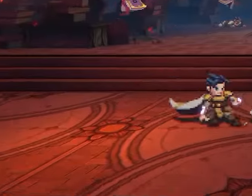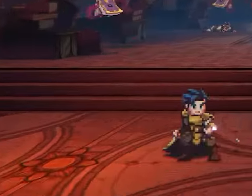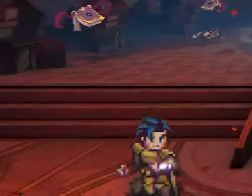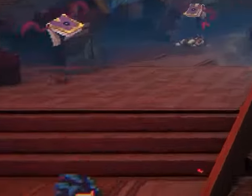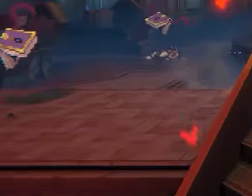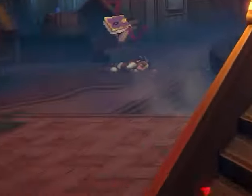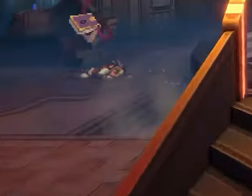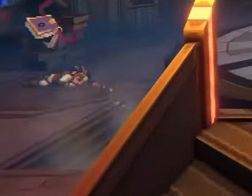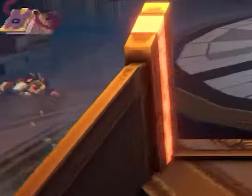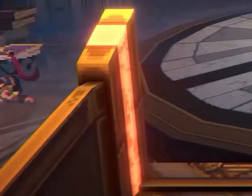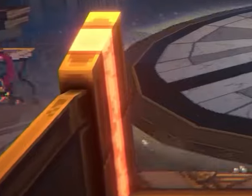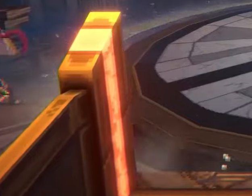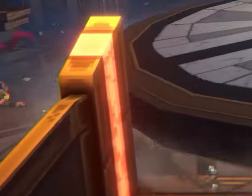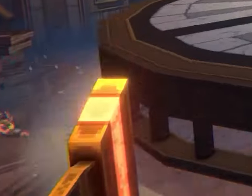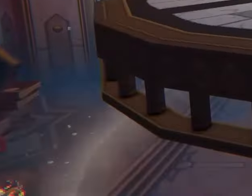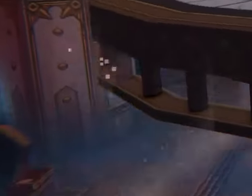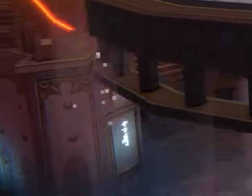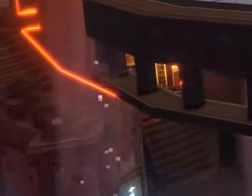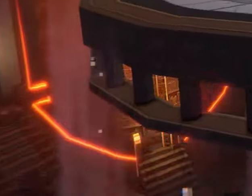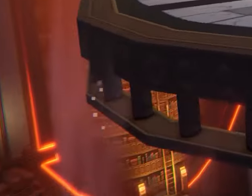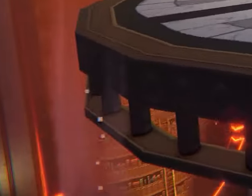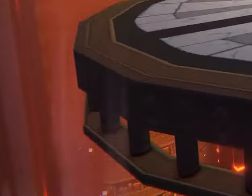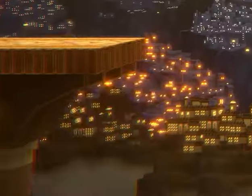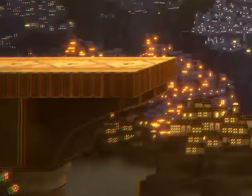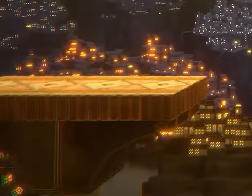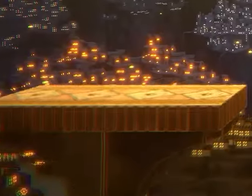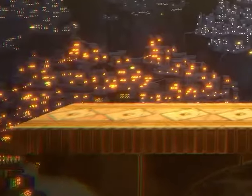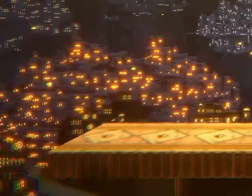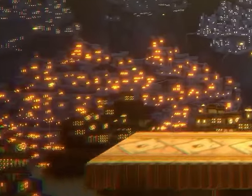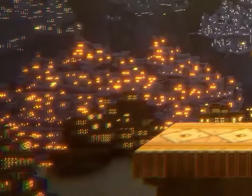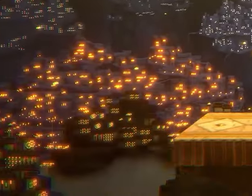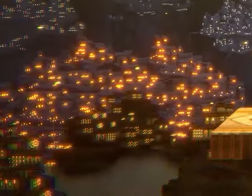Damn it! Where did the thief go?